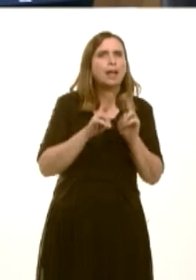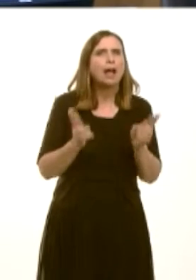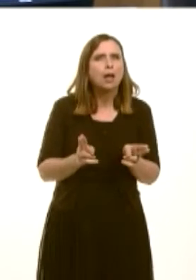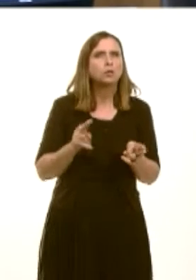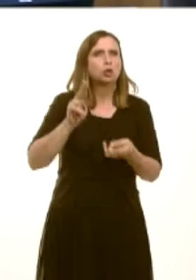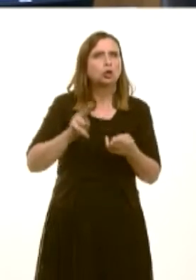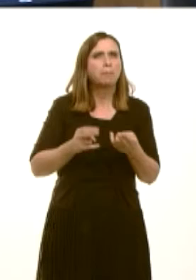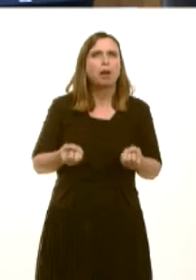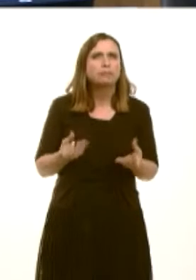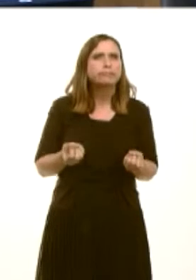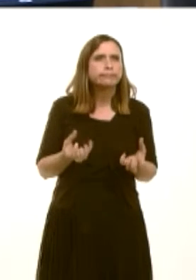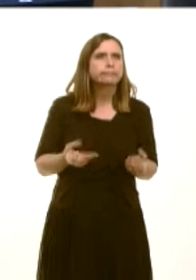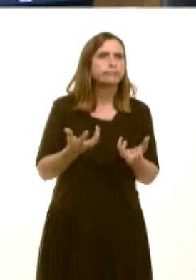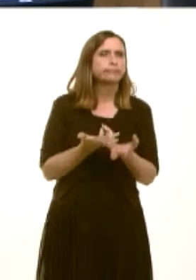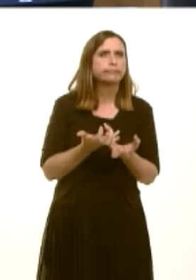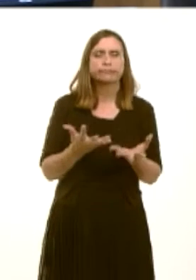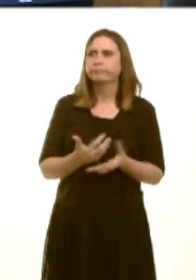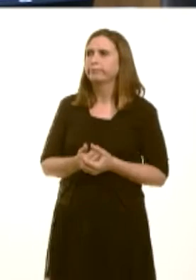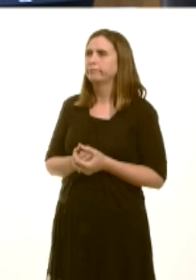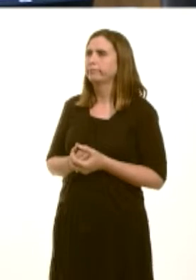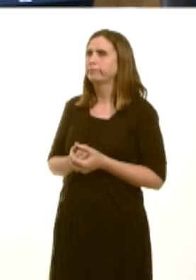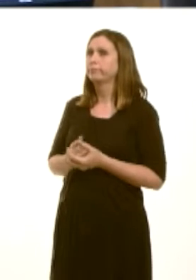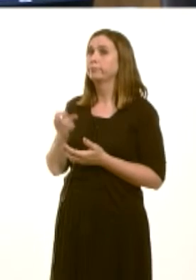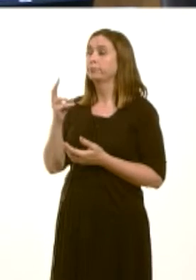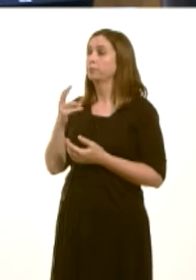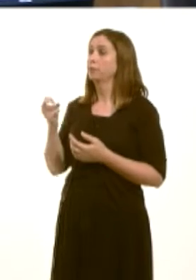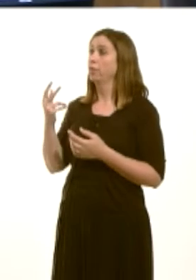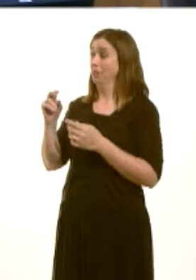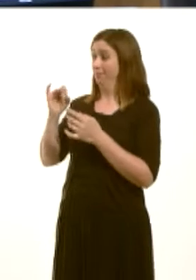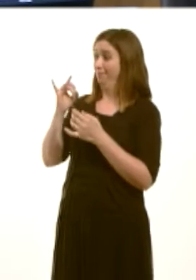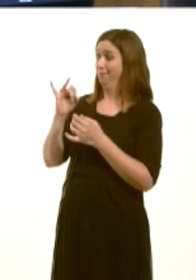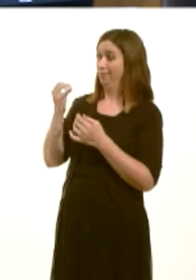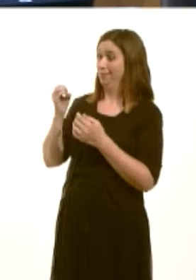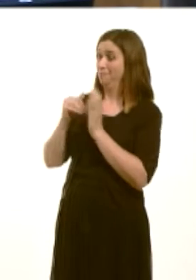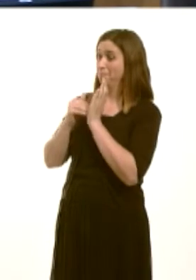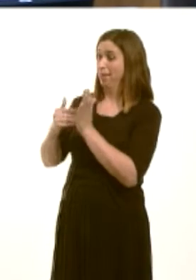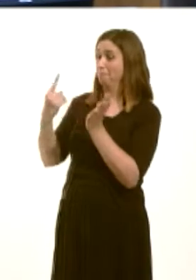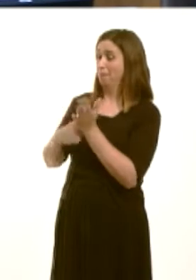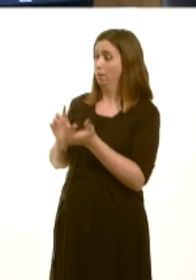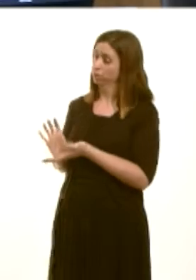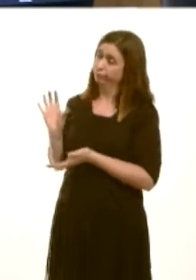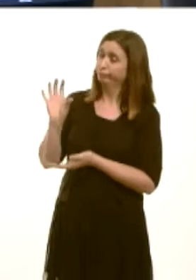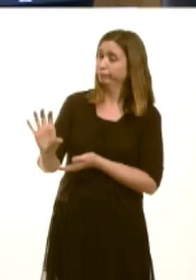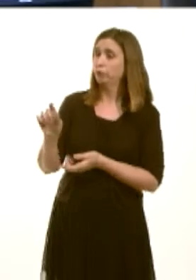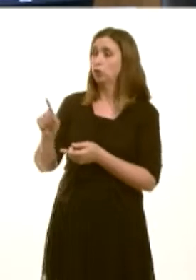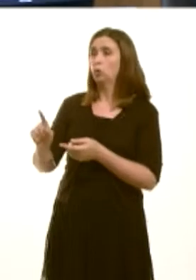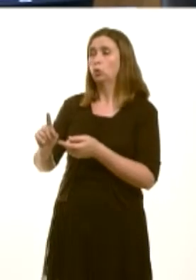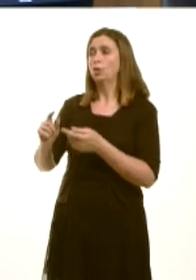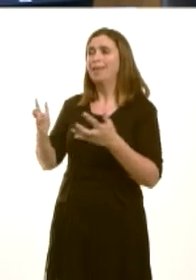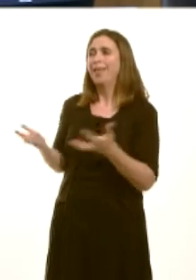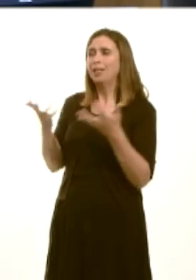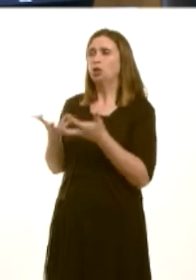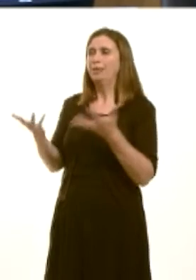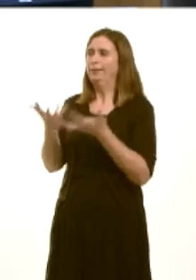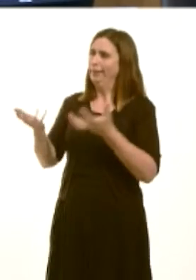2014 to 15, Welsh Government invested £70 million in our energy